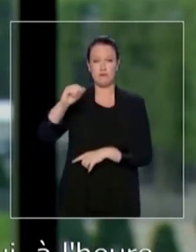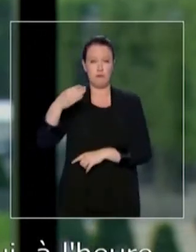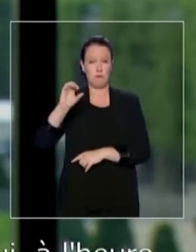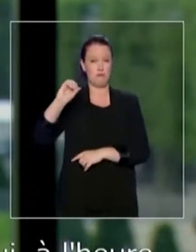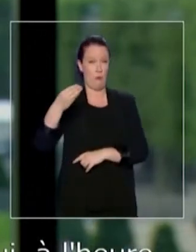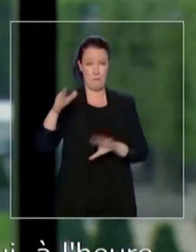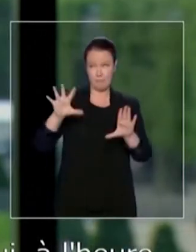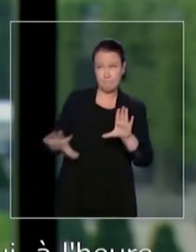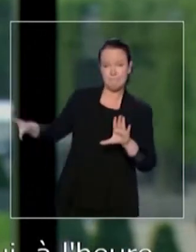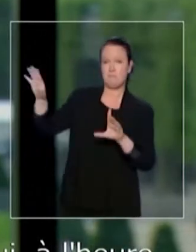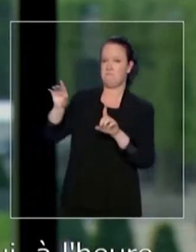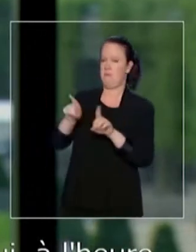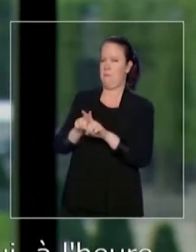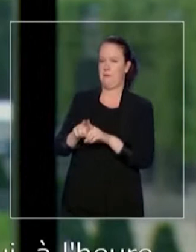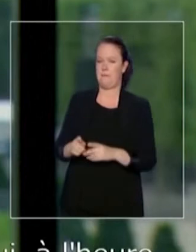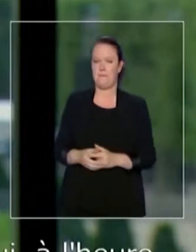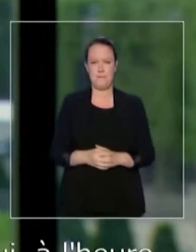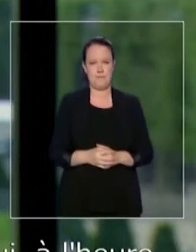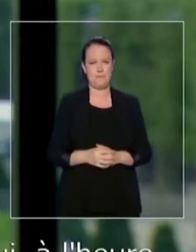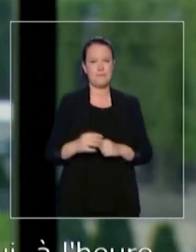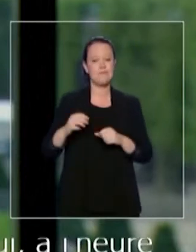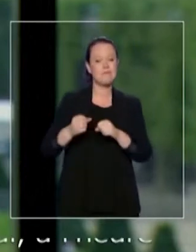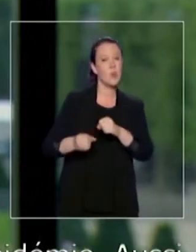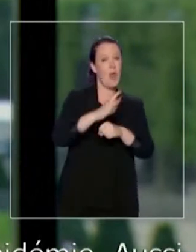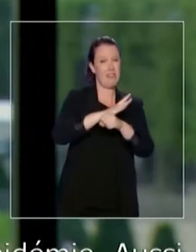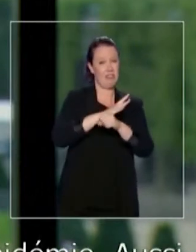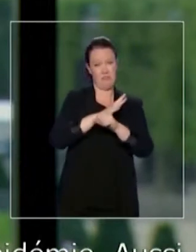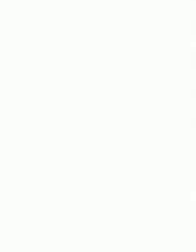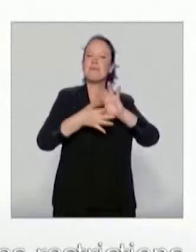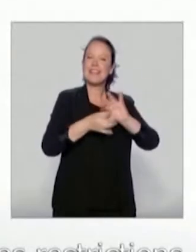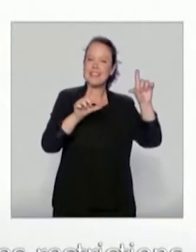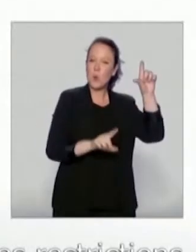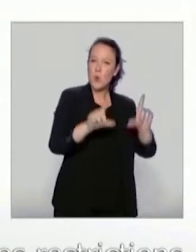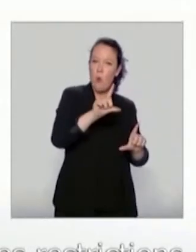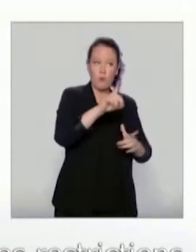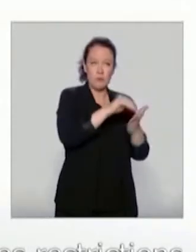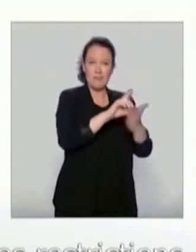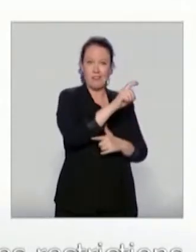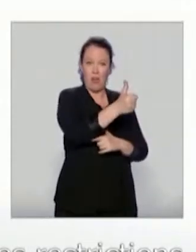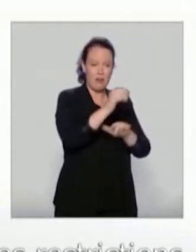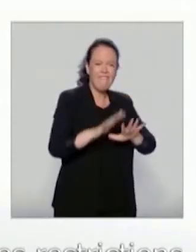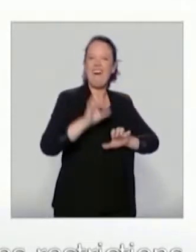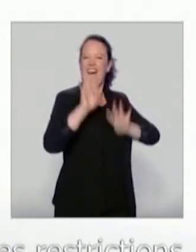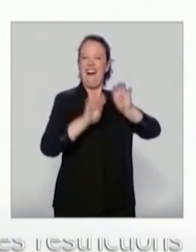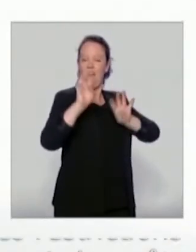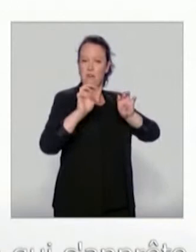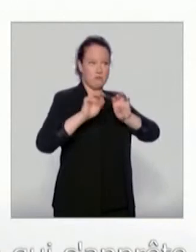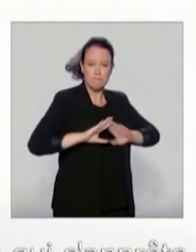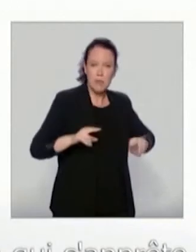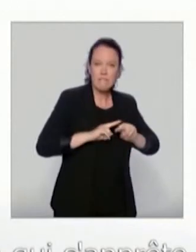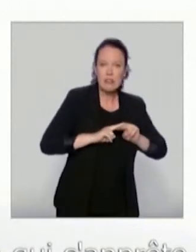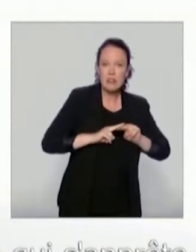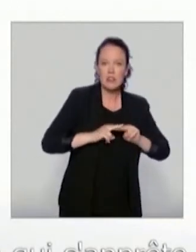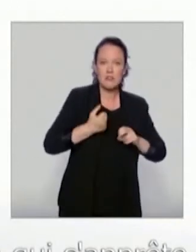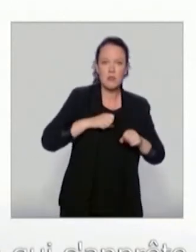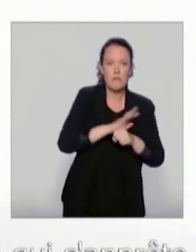required much more widely, including for restaurants, cinemas, and theaters. It will also be required to board long-distance trains and